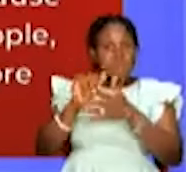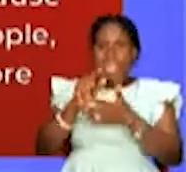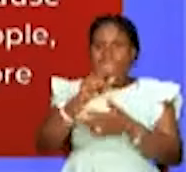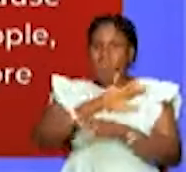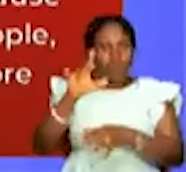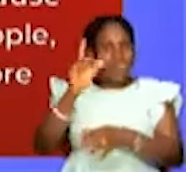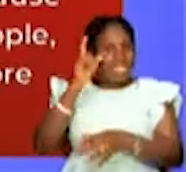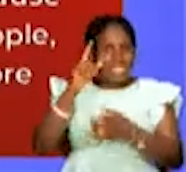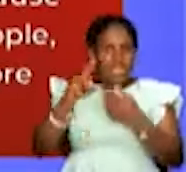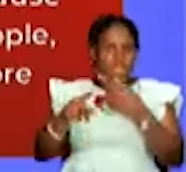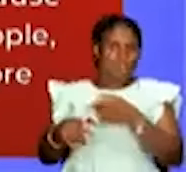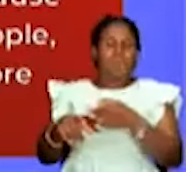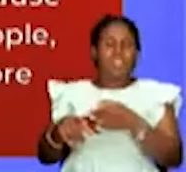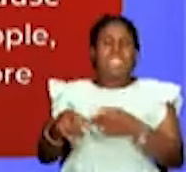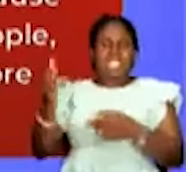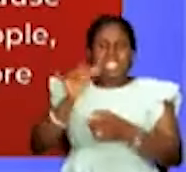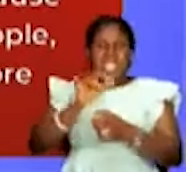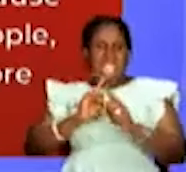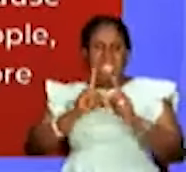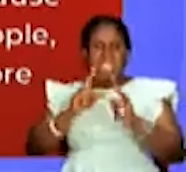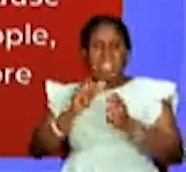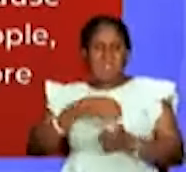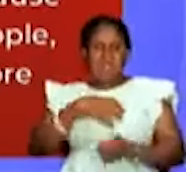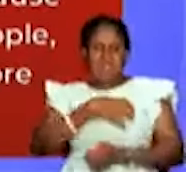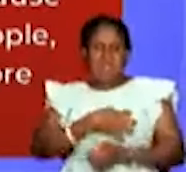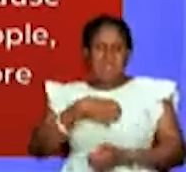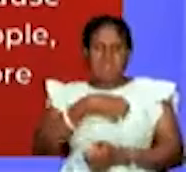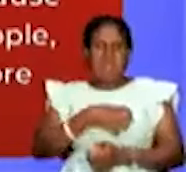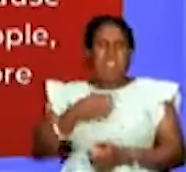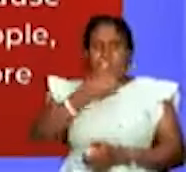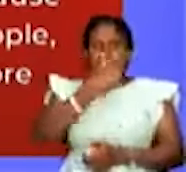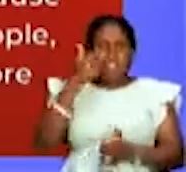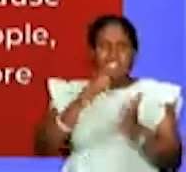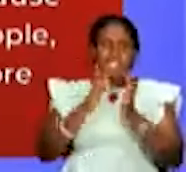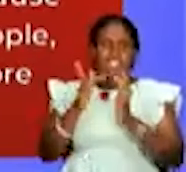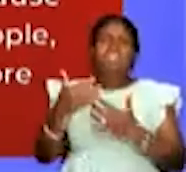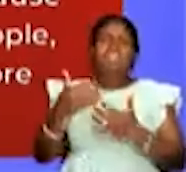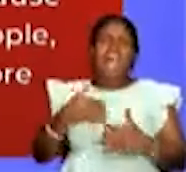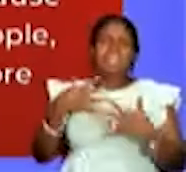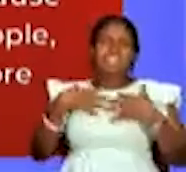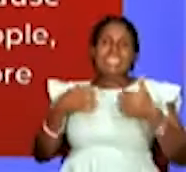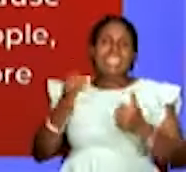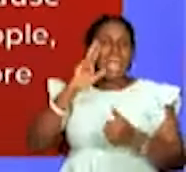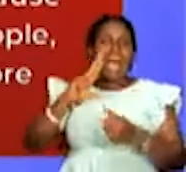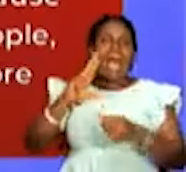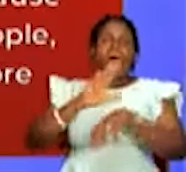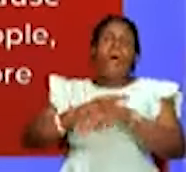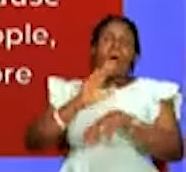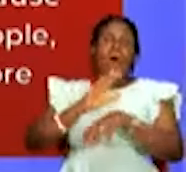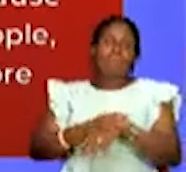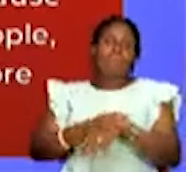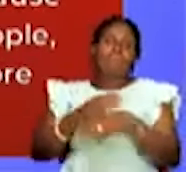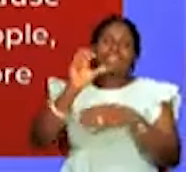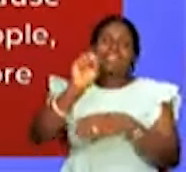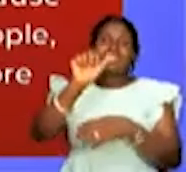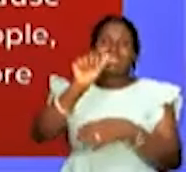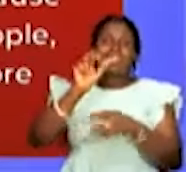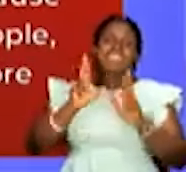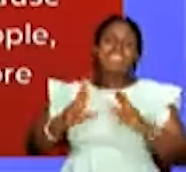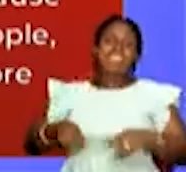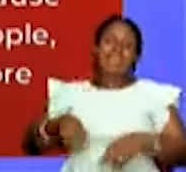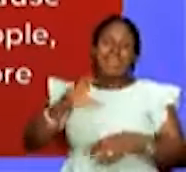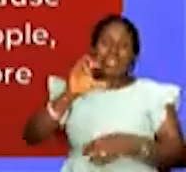with indignation because that Jesus had healed her on the Sabbath day. And they said unto the people, there are 6 days. Look